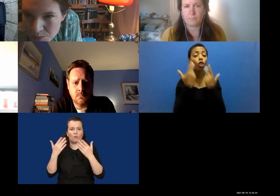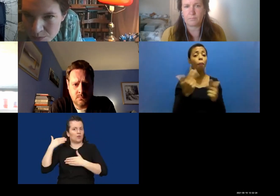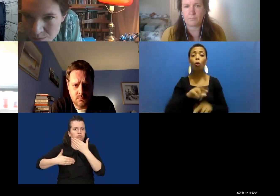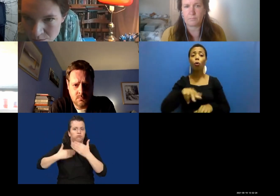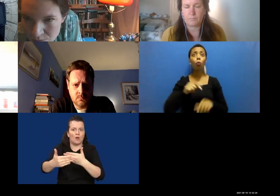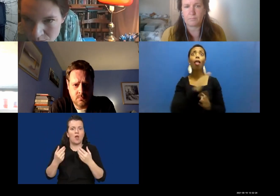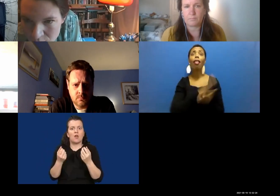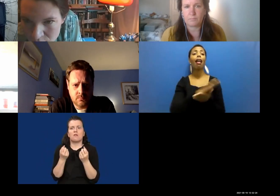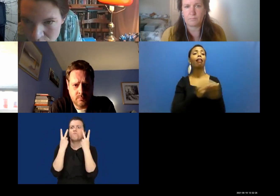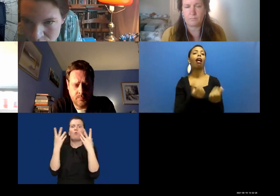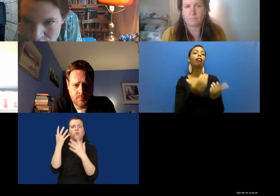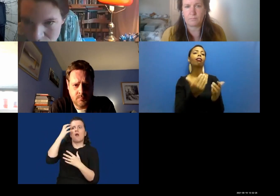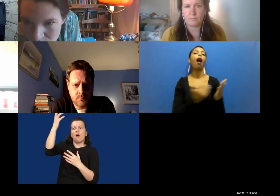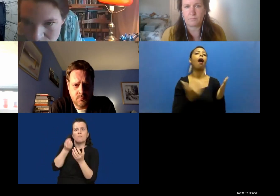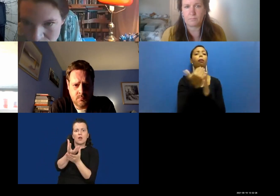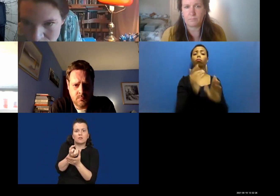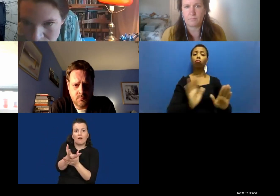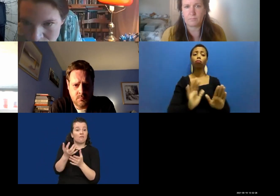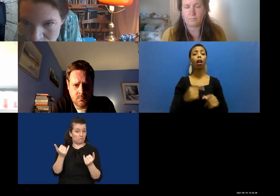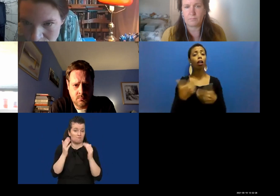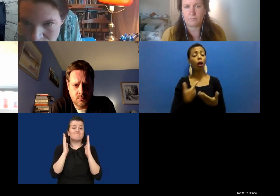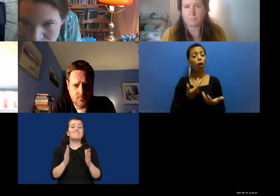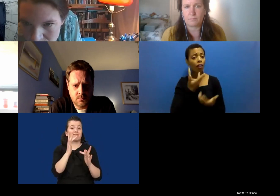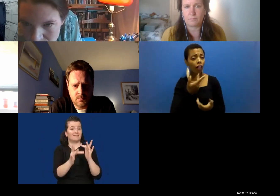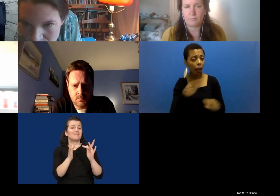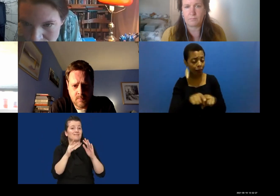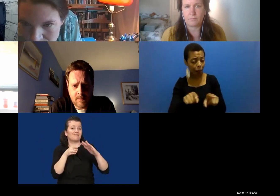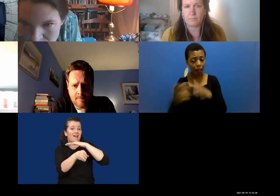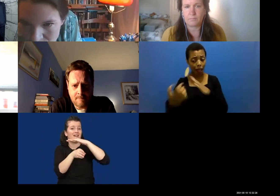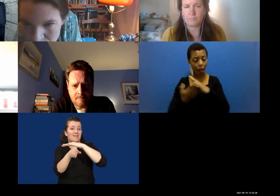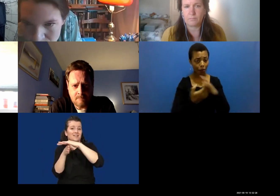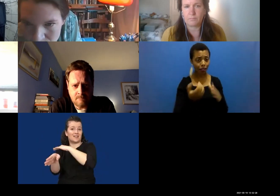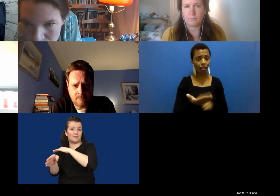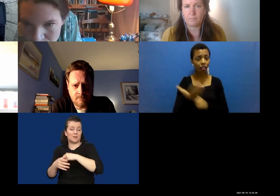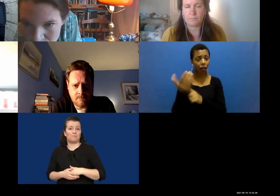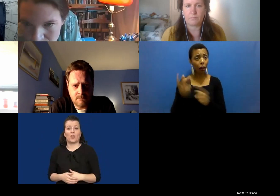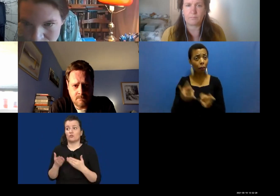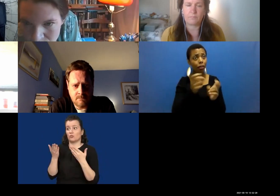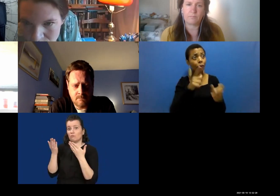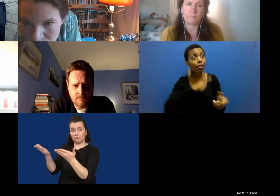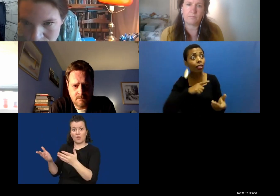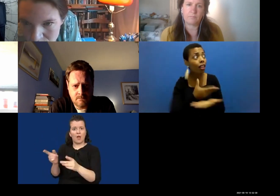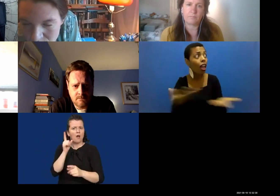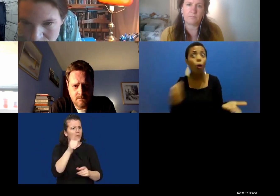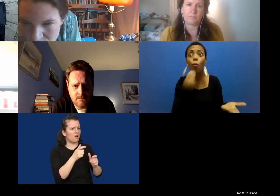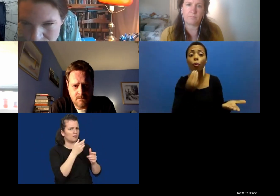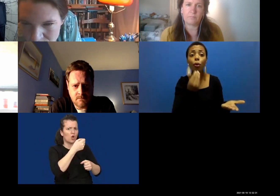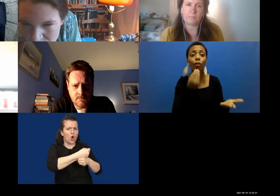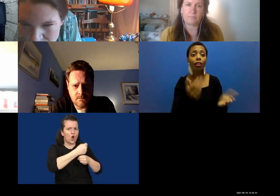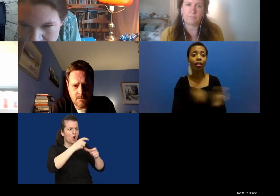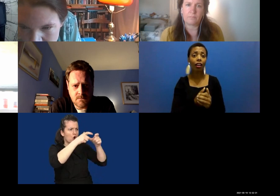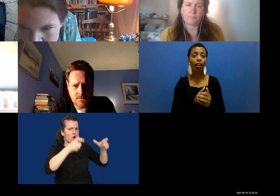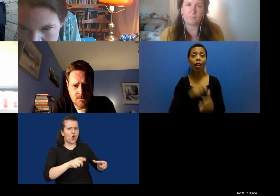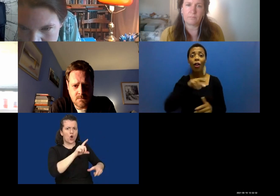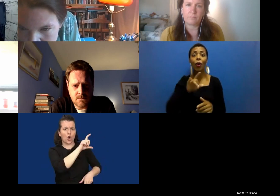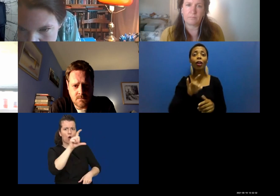also we want to say to technology companies, there is an opportunity here, not just for accessibility,